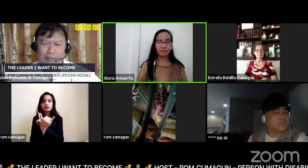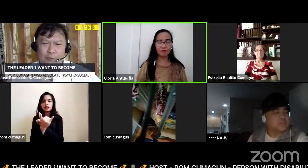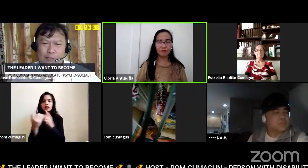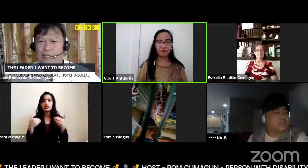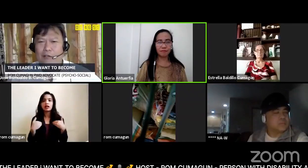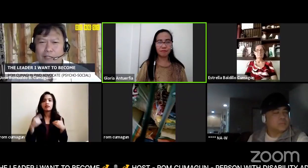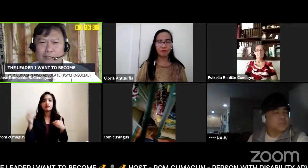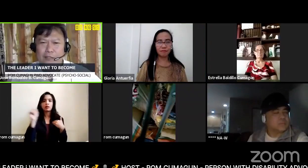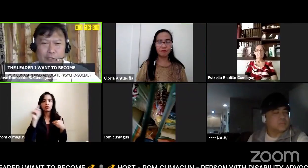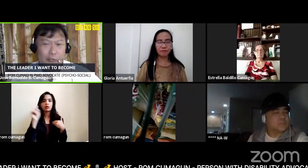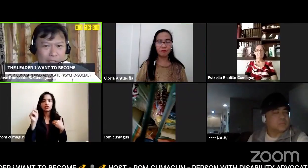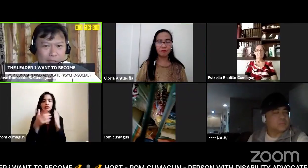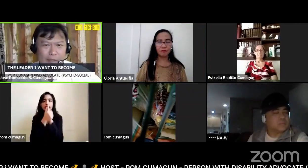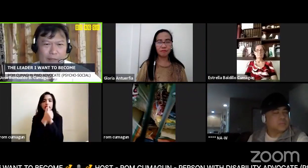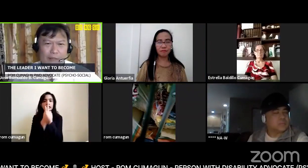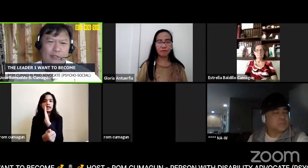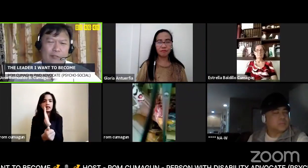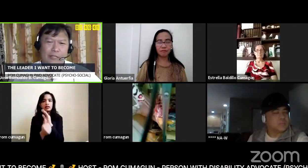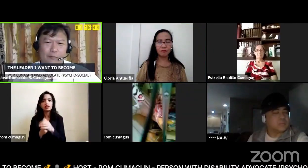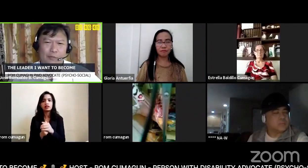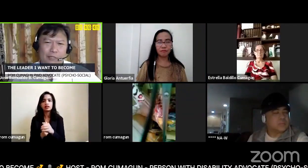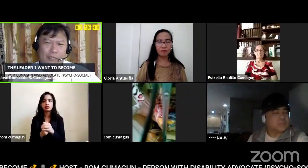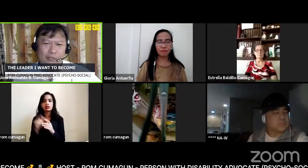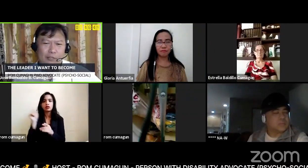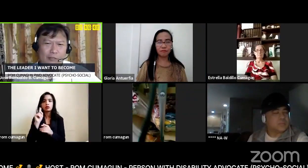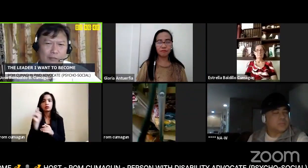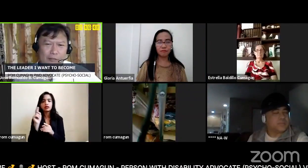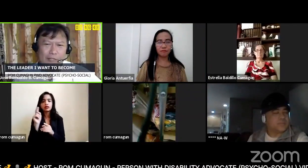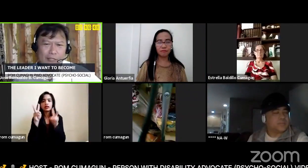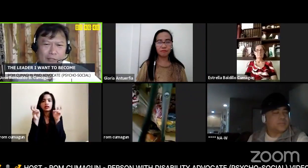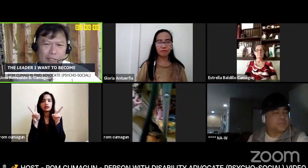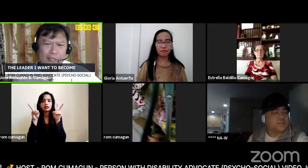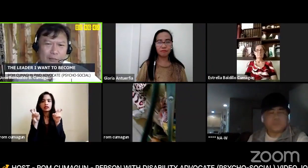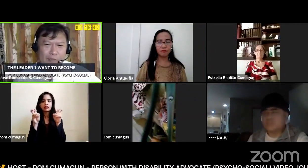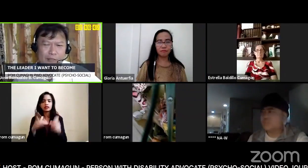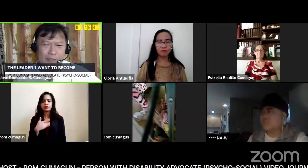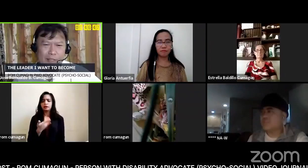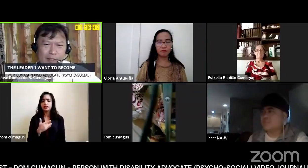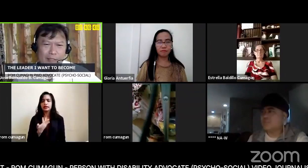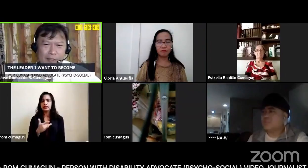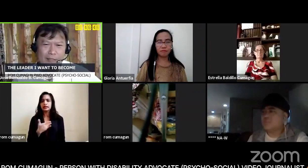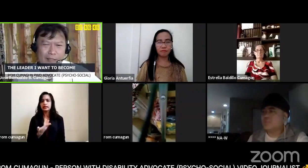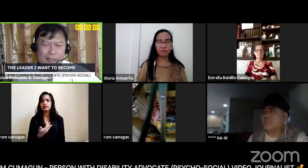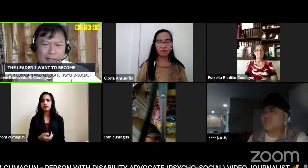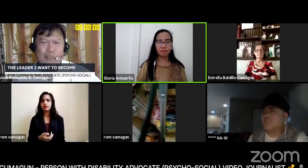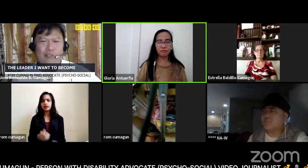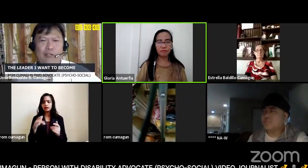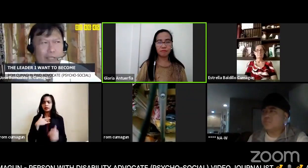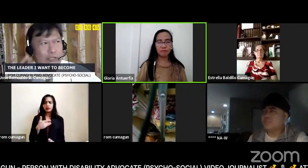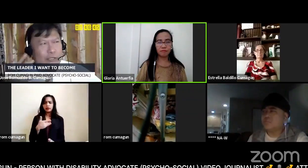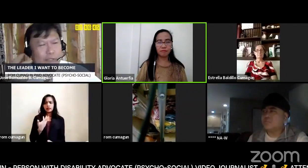is, they call it discernment. Discernment. We discern, the Jesuits